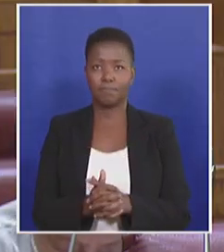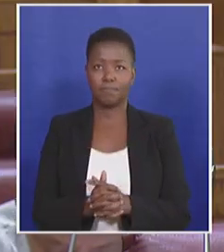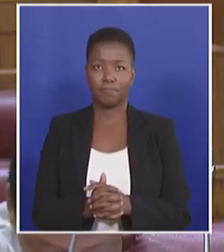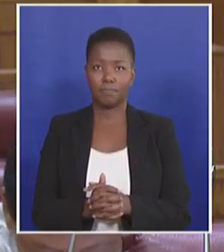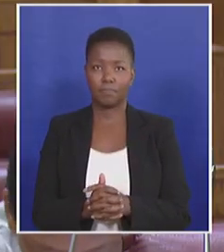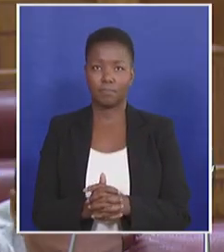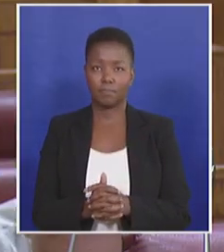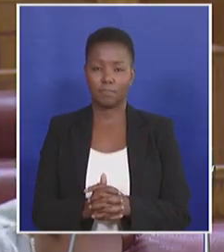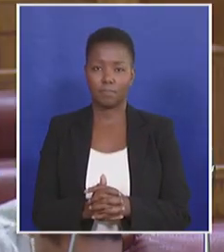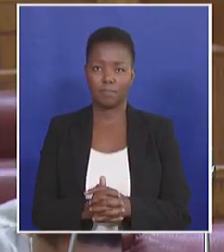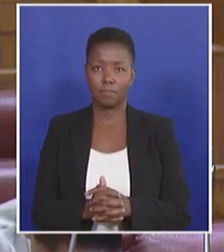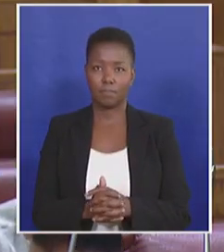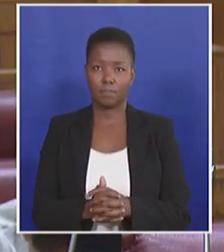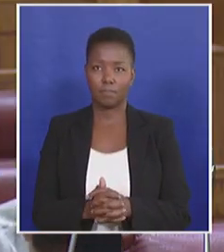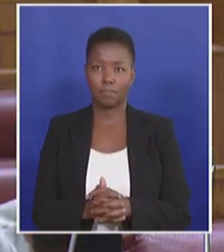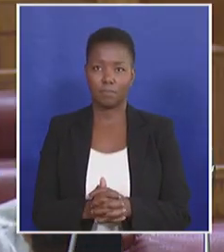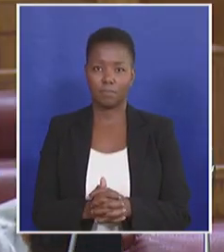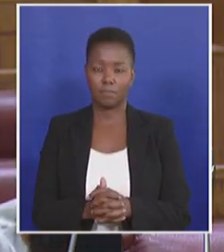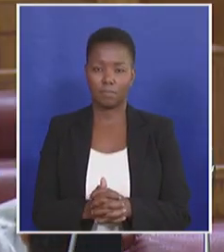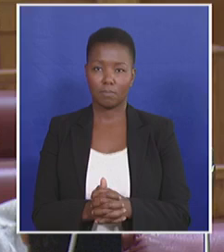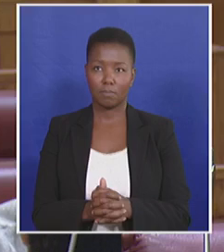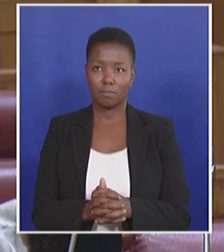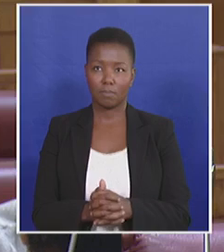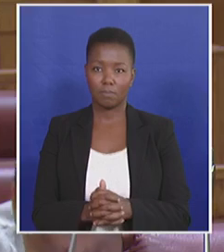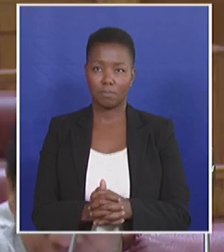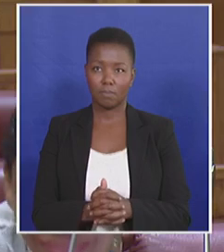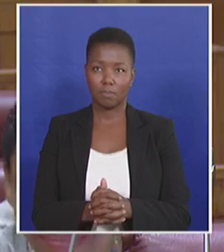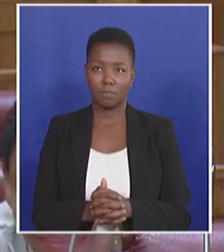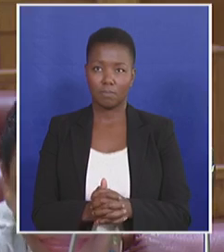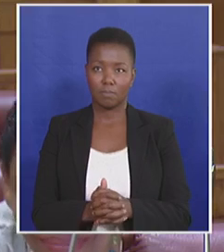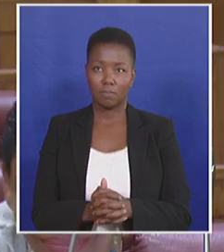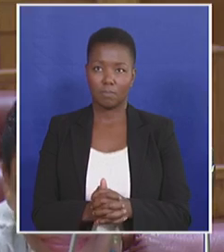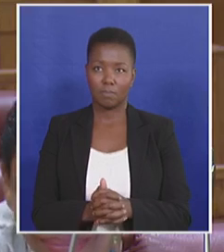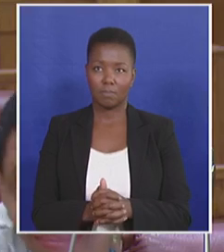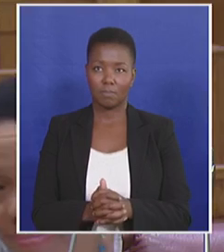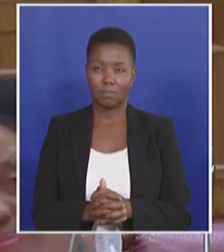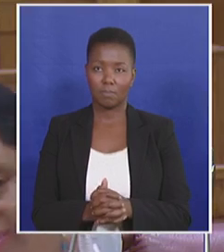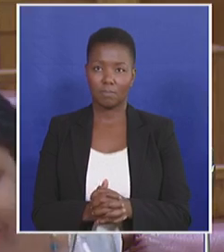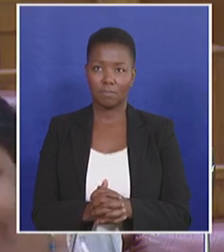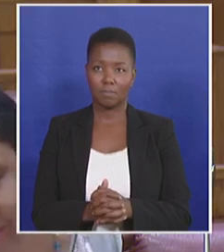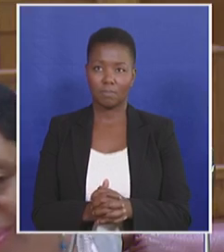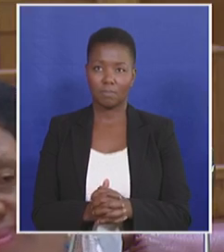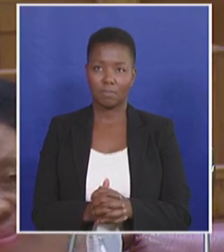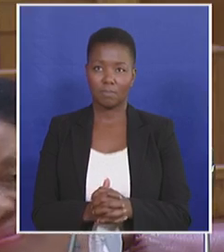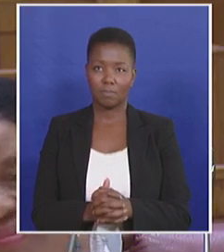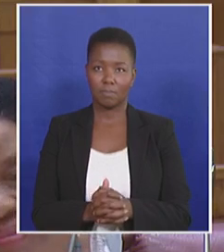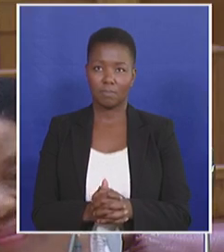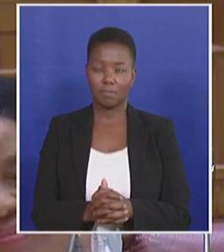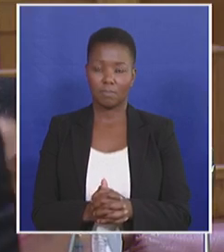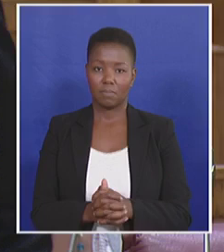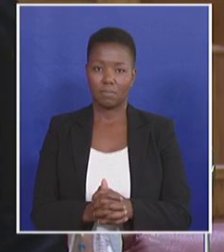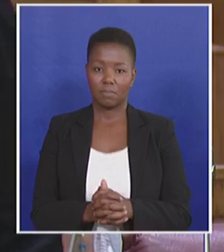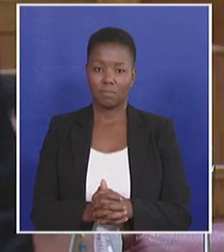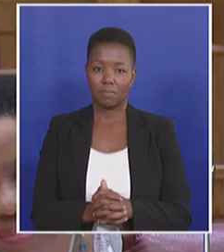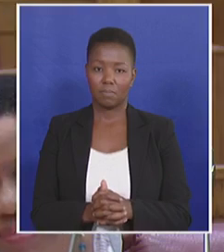There's some noise that comes out from here. Sorry.